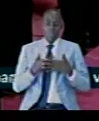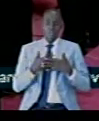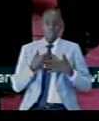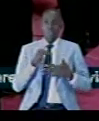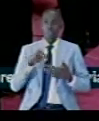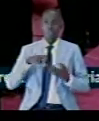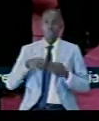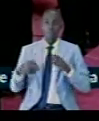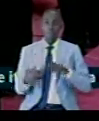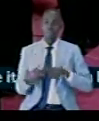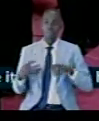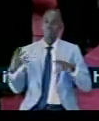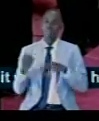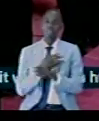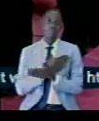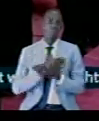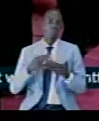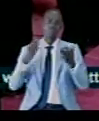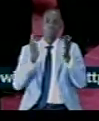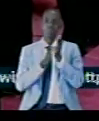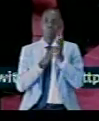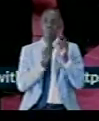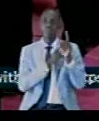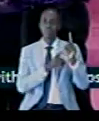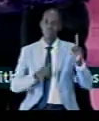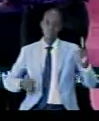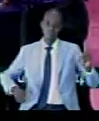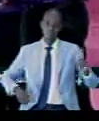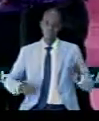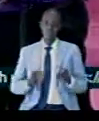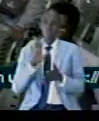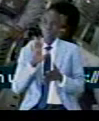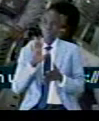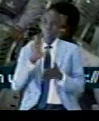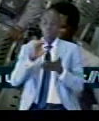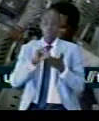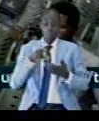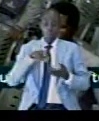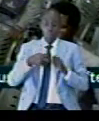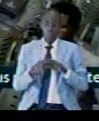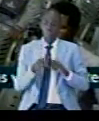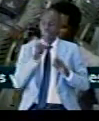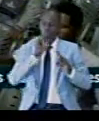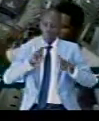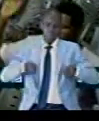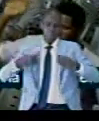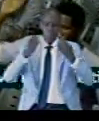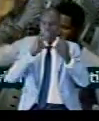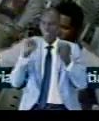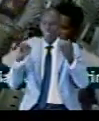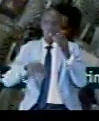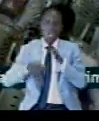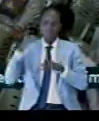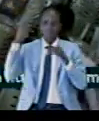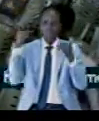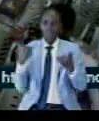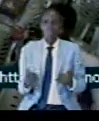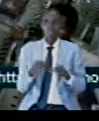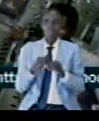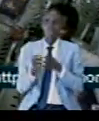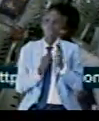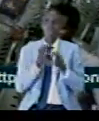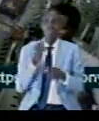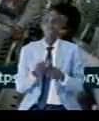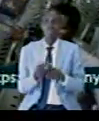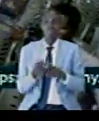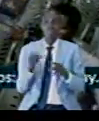problem taken away. Your own problem is going right now. And she